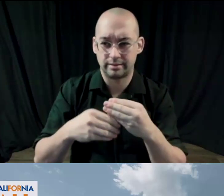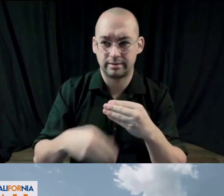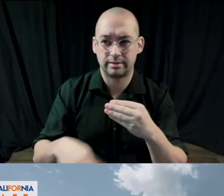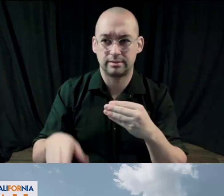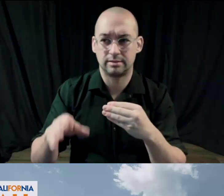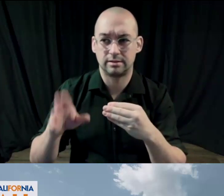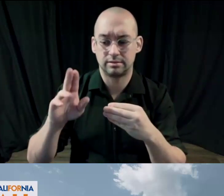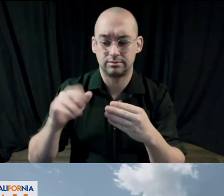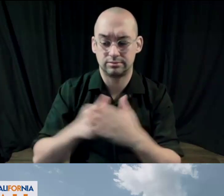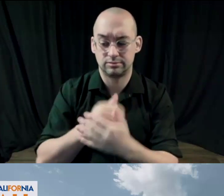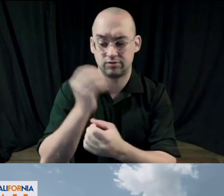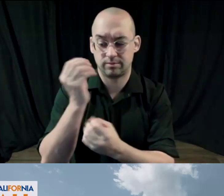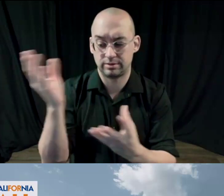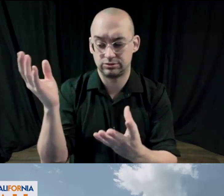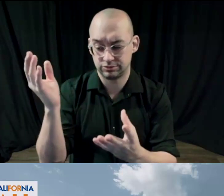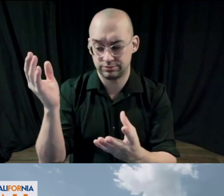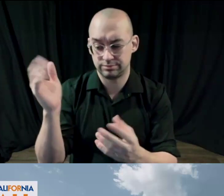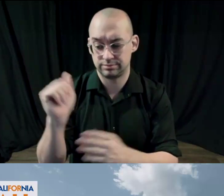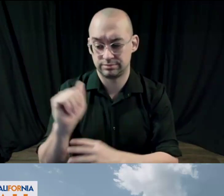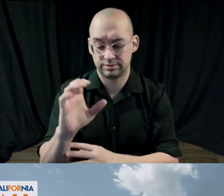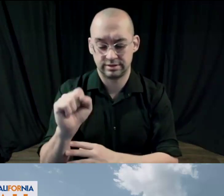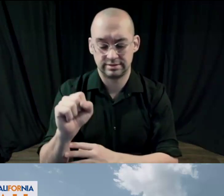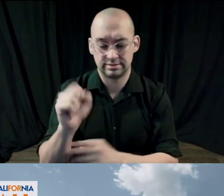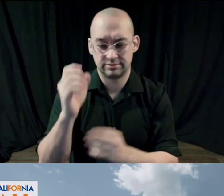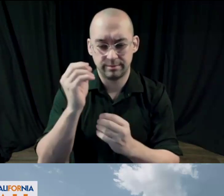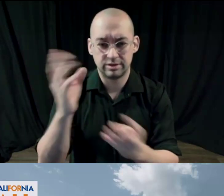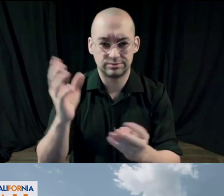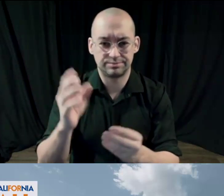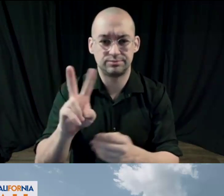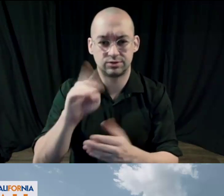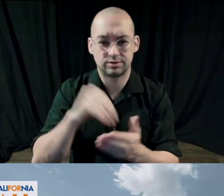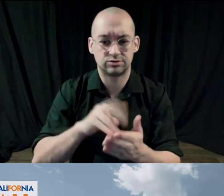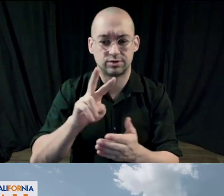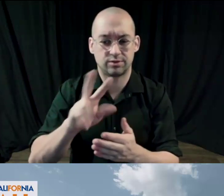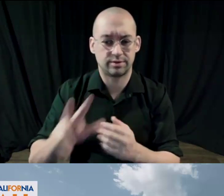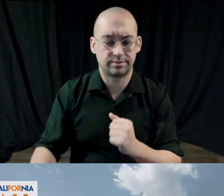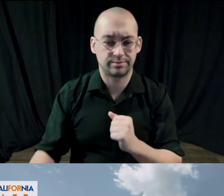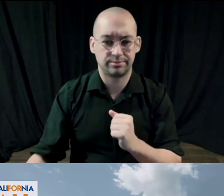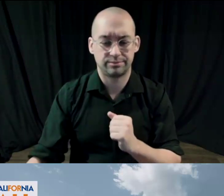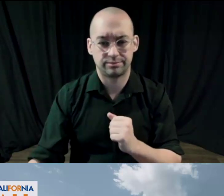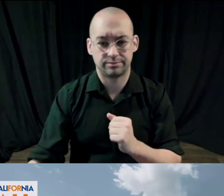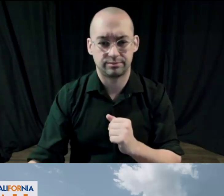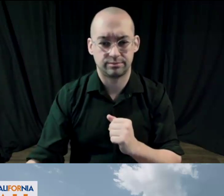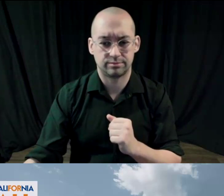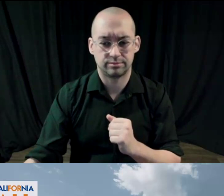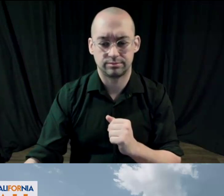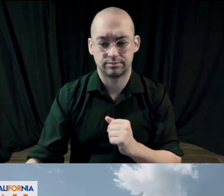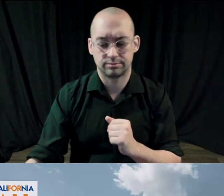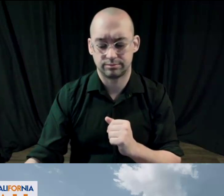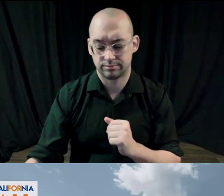or updated the ACS data to the 2023. It will be a